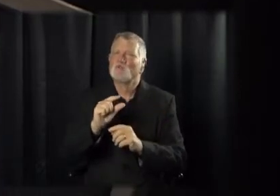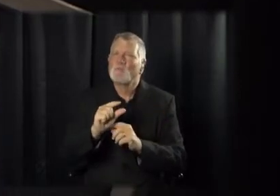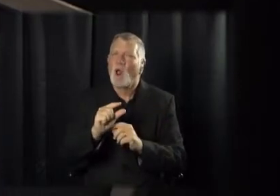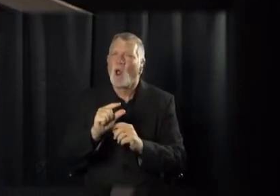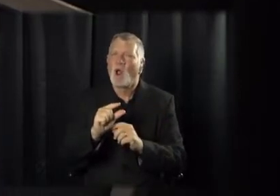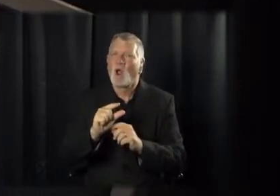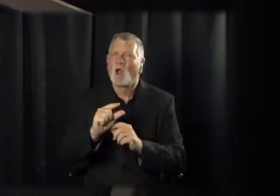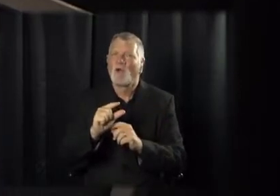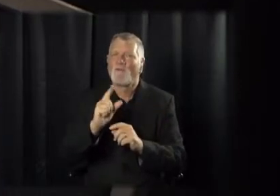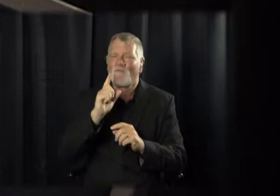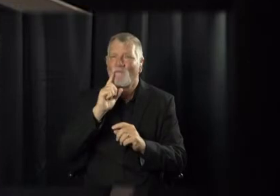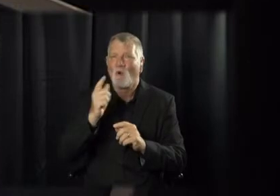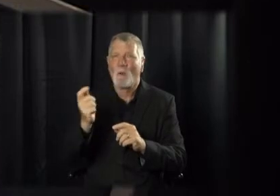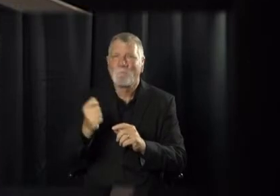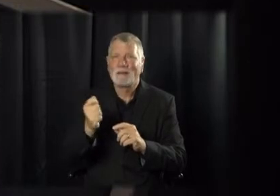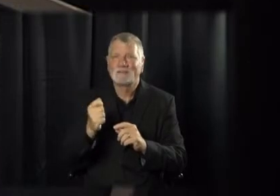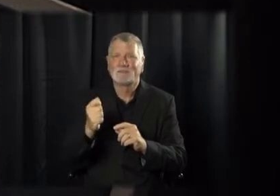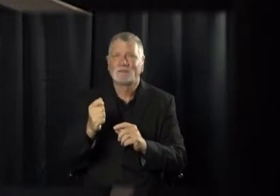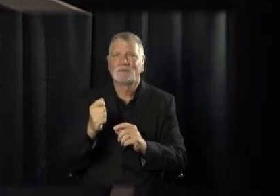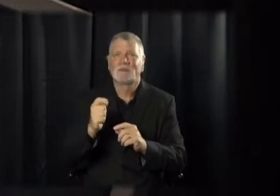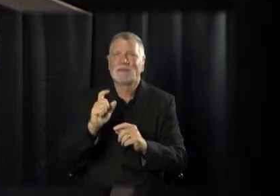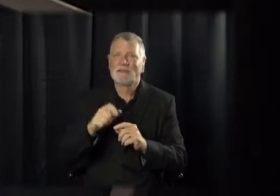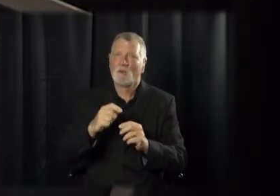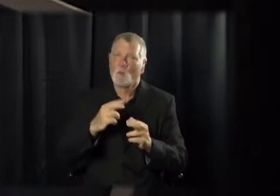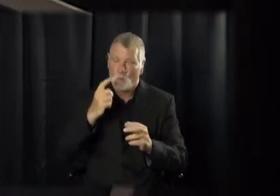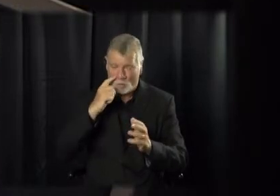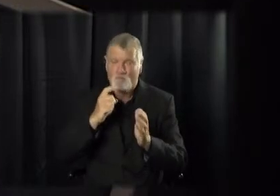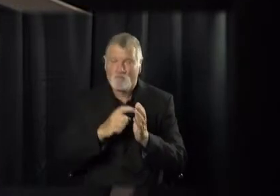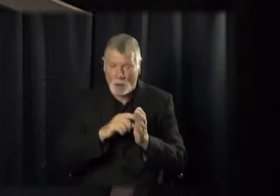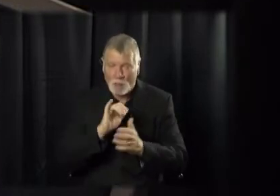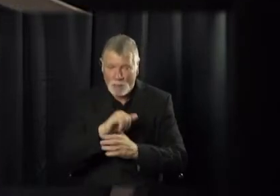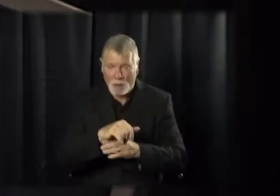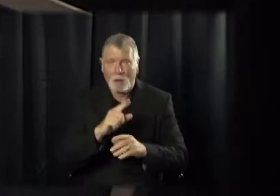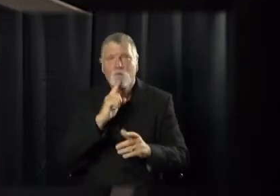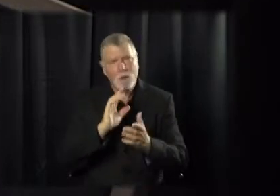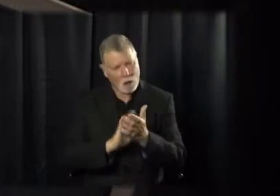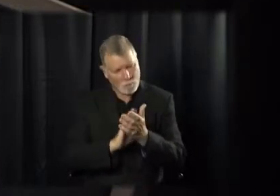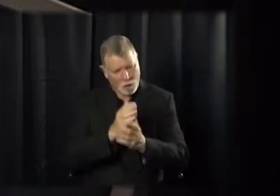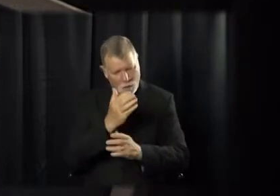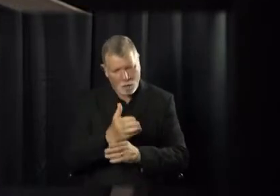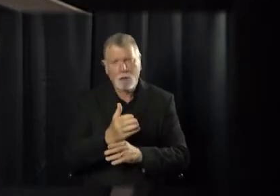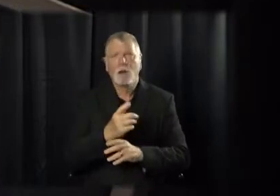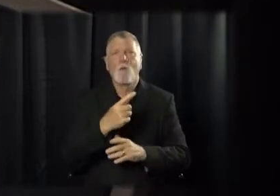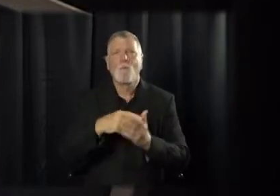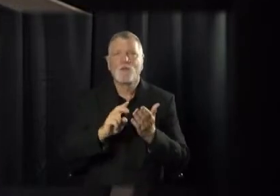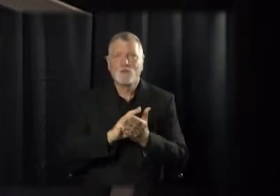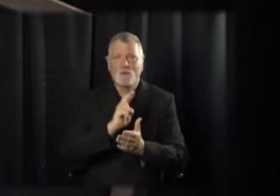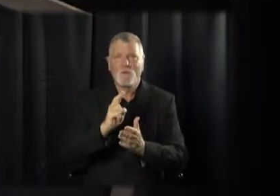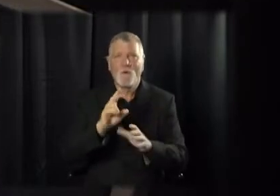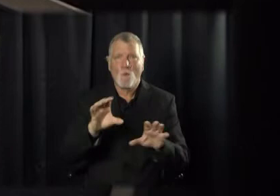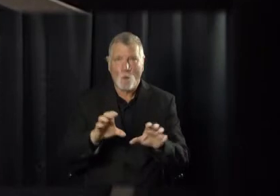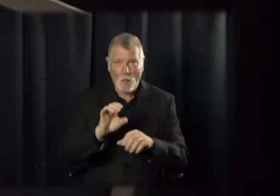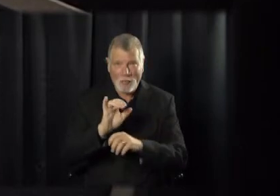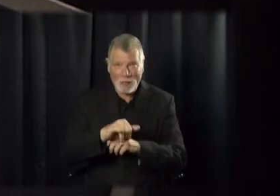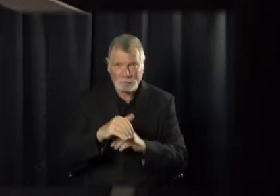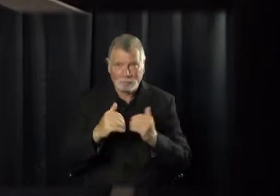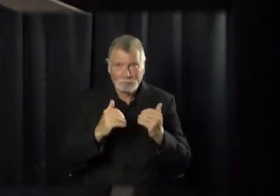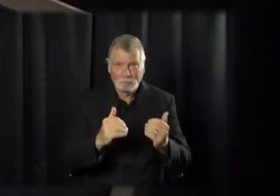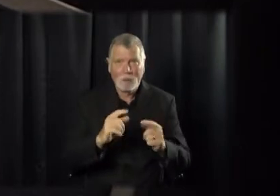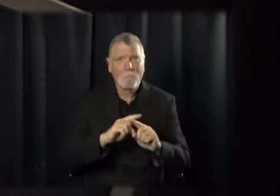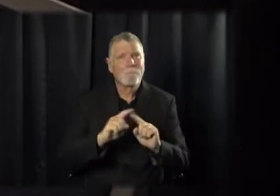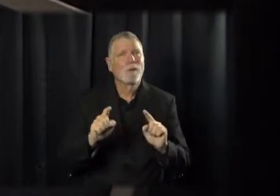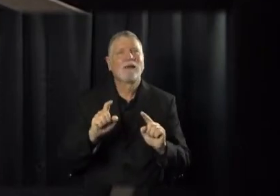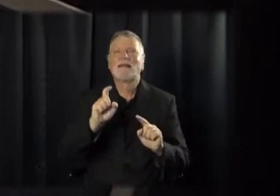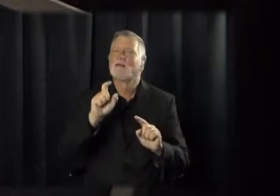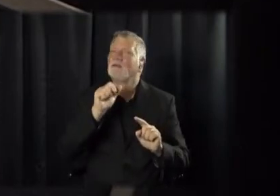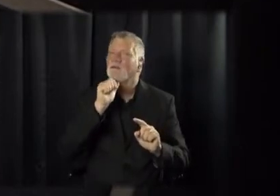bring the pension system to solvency. So we recognize it, we applaud you, and applaud the university for taking that step, but it